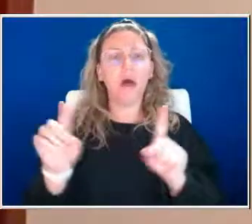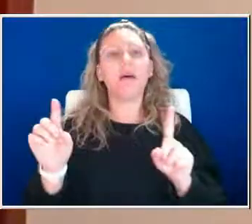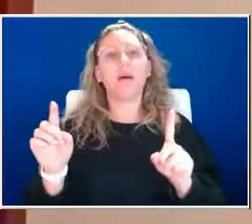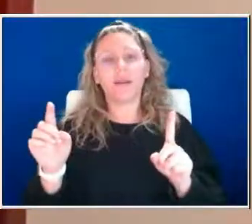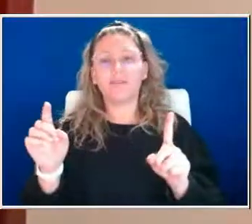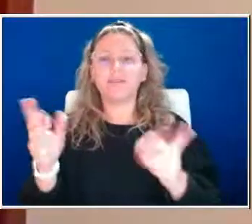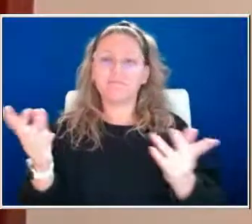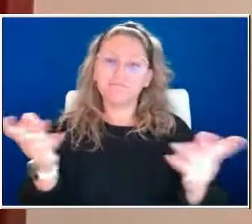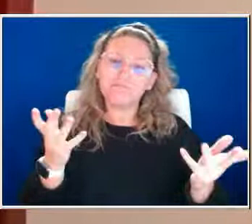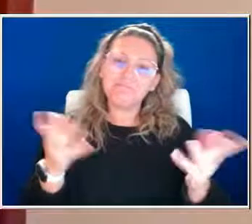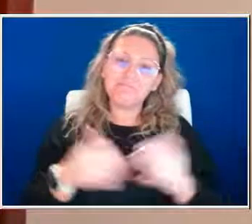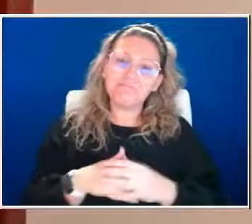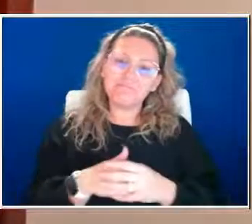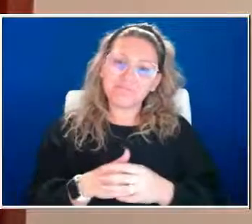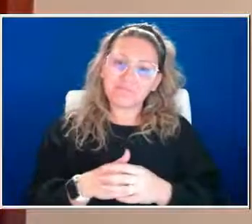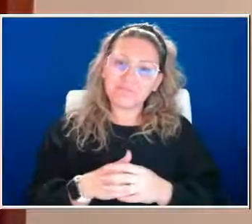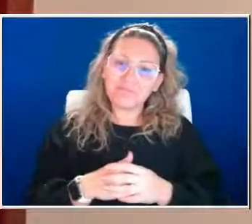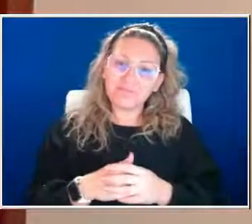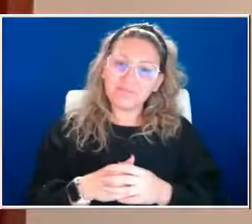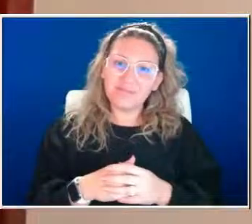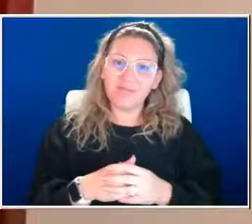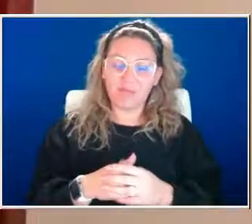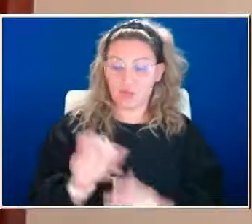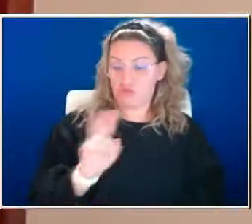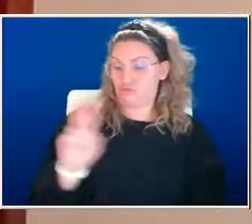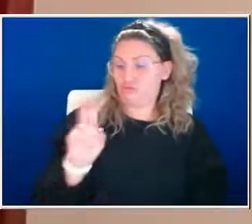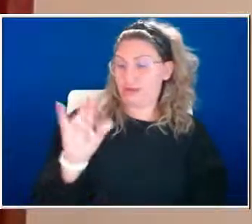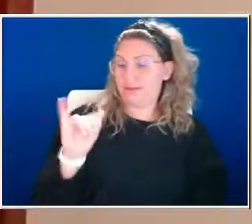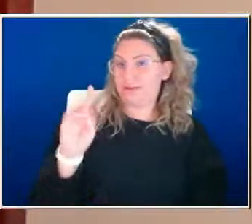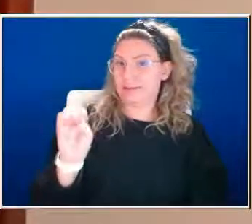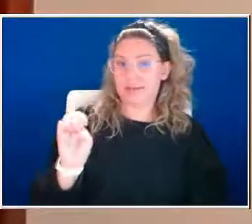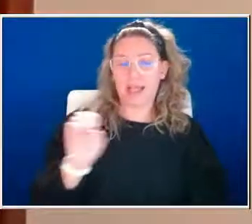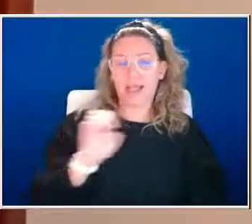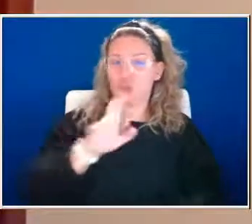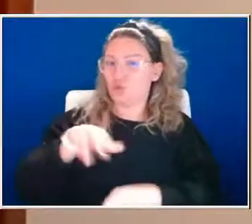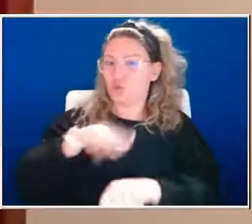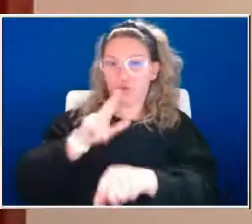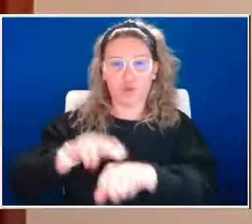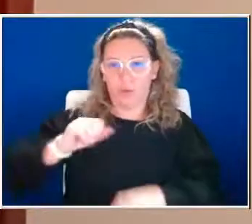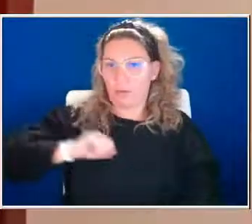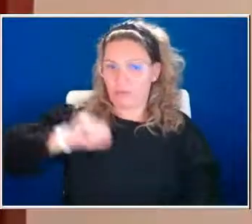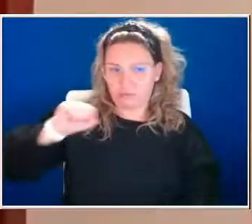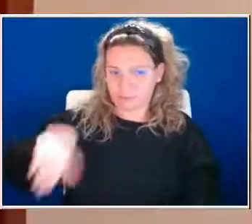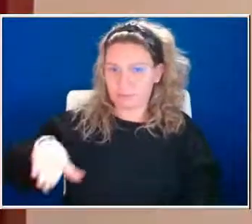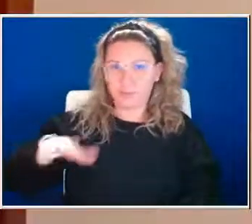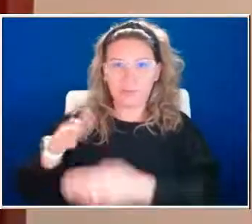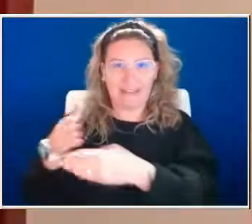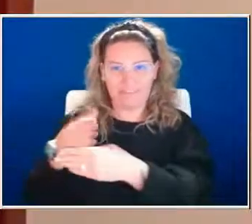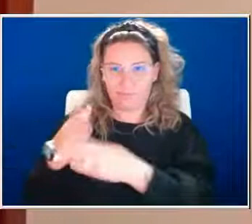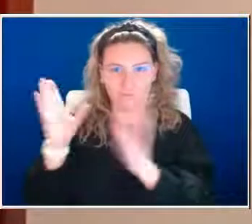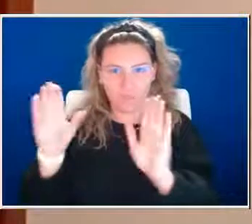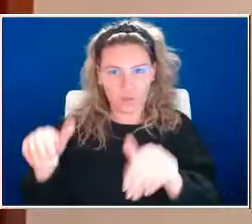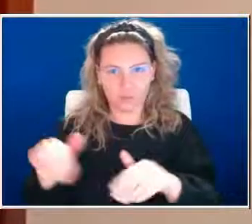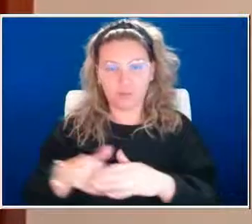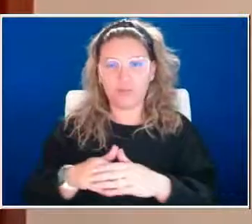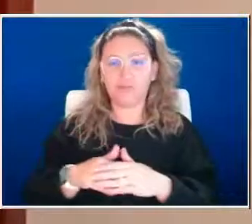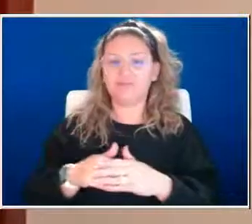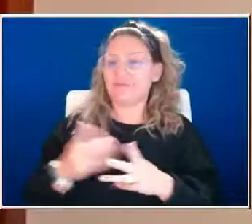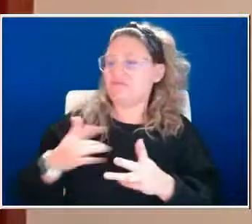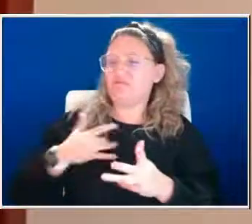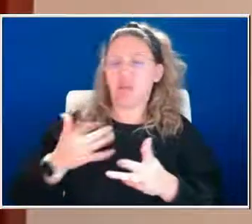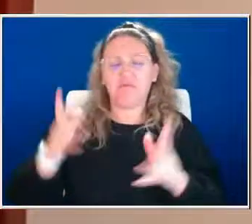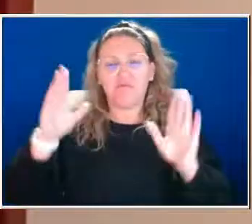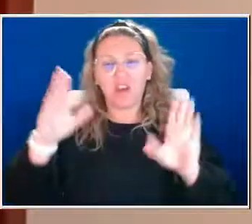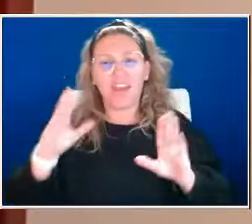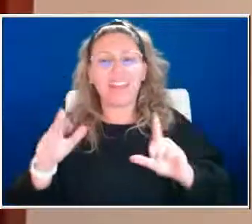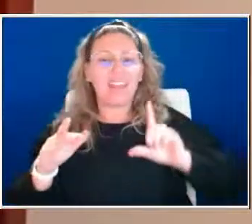would, so the right side, I just had a regular mastectomy, I guess an average mastectomy, and that felt great. The